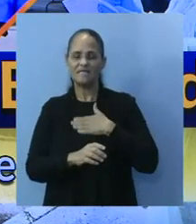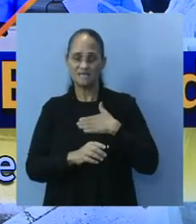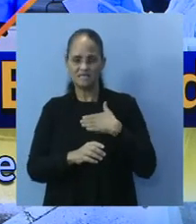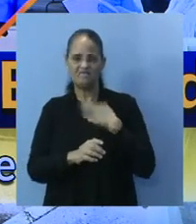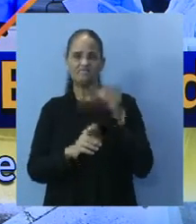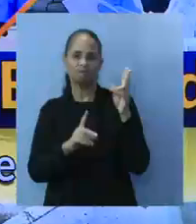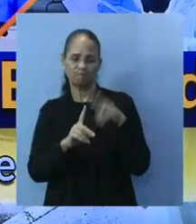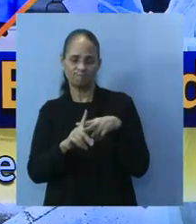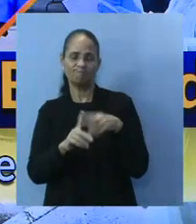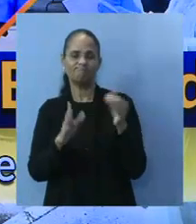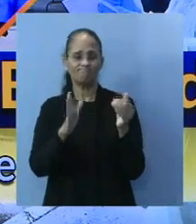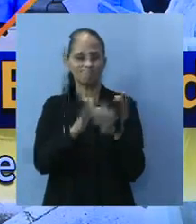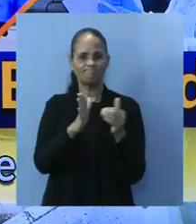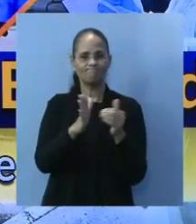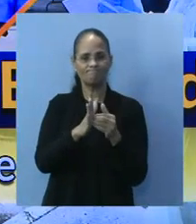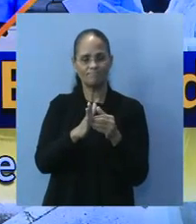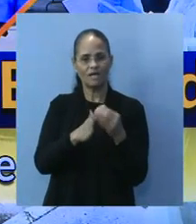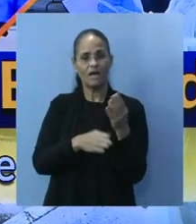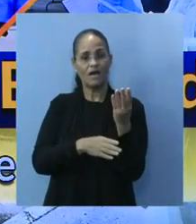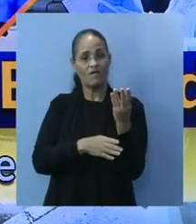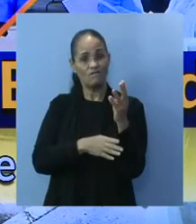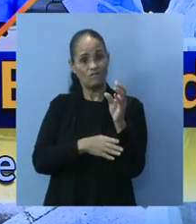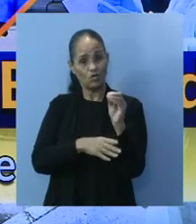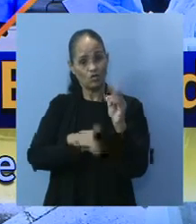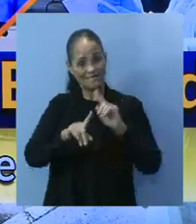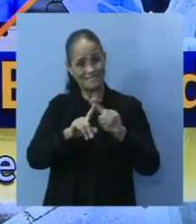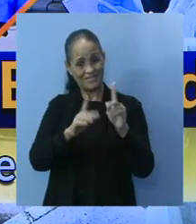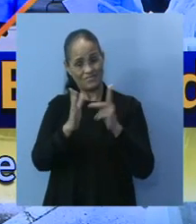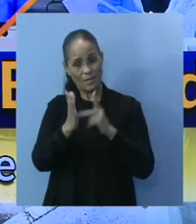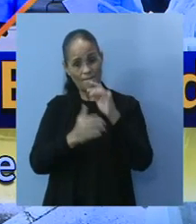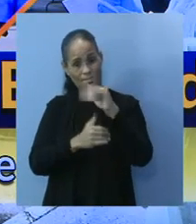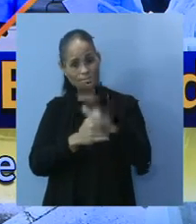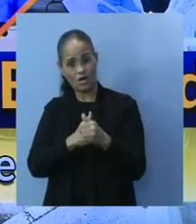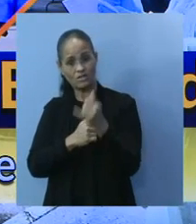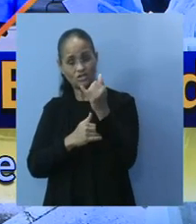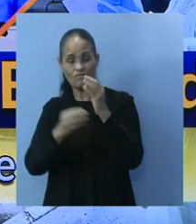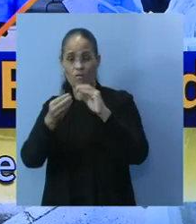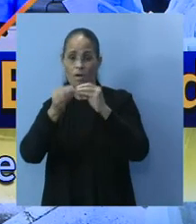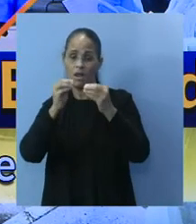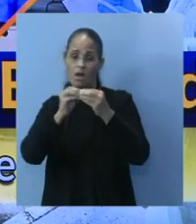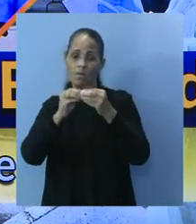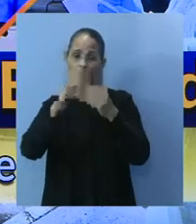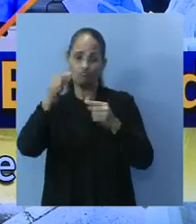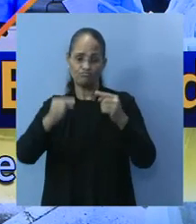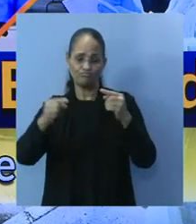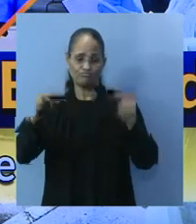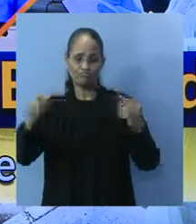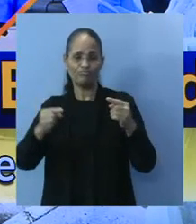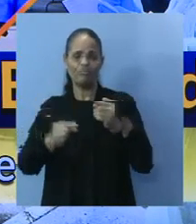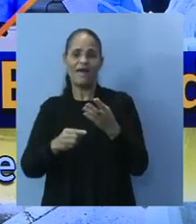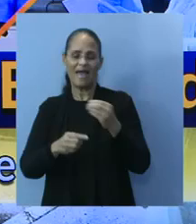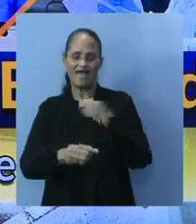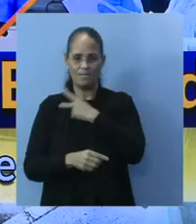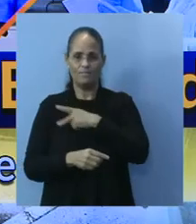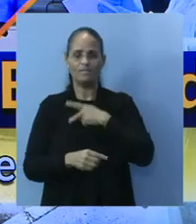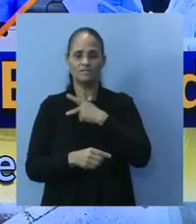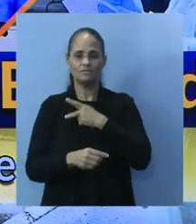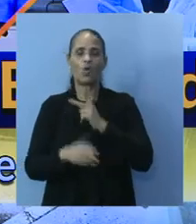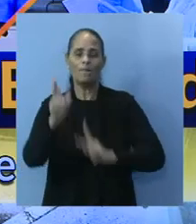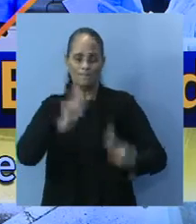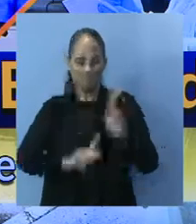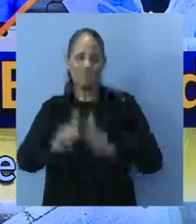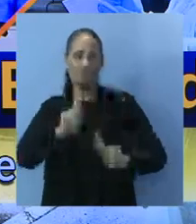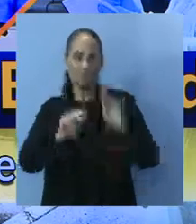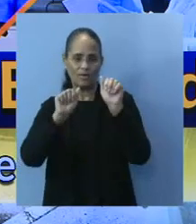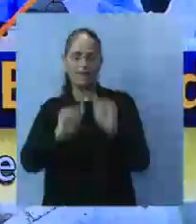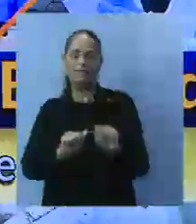apply. Again, there are 40 different projects which are ranging from a number of different items, and there are persons who can be used as a